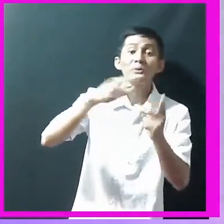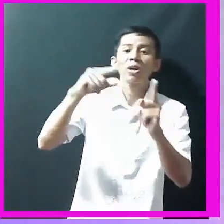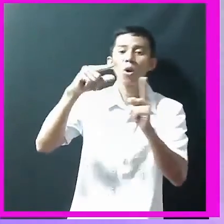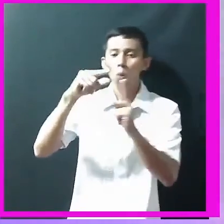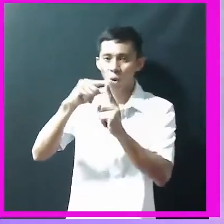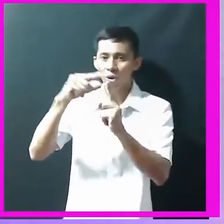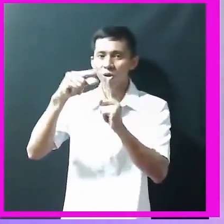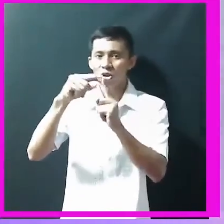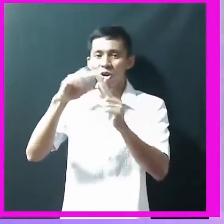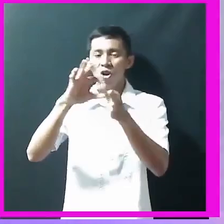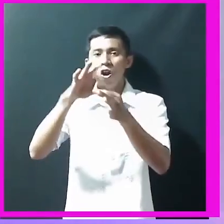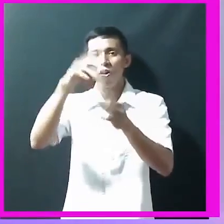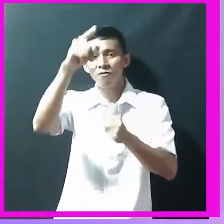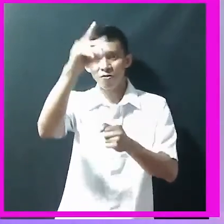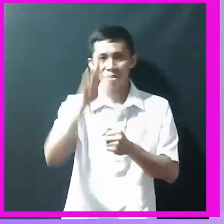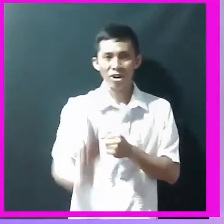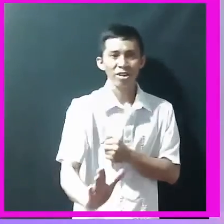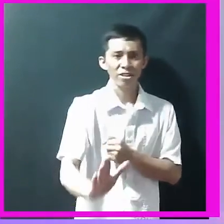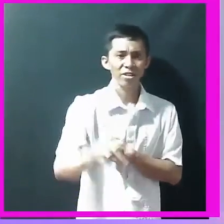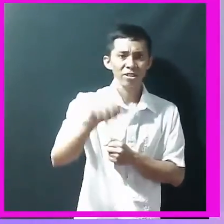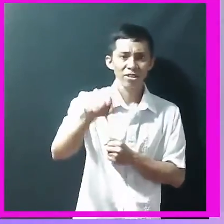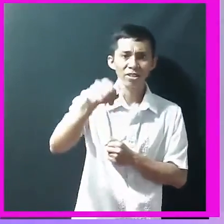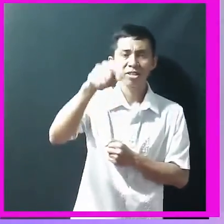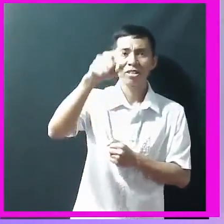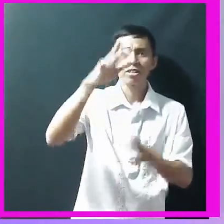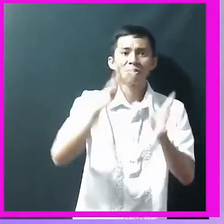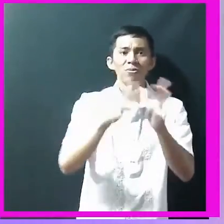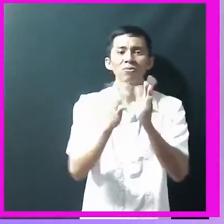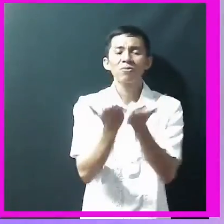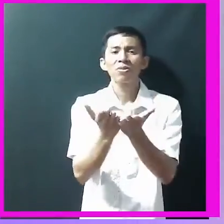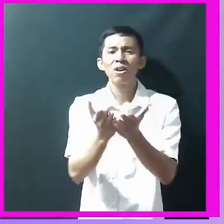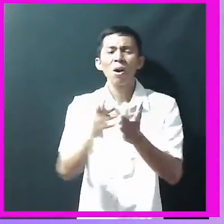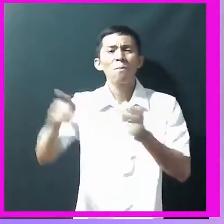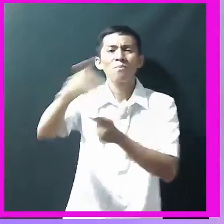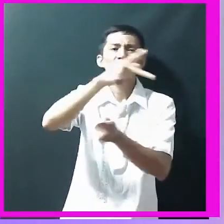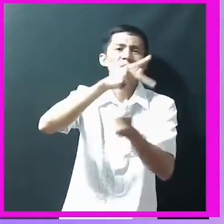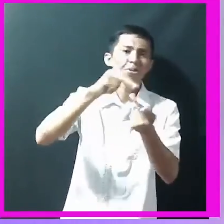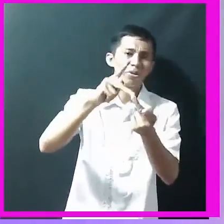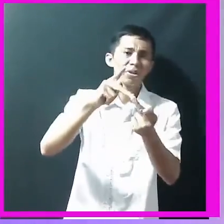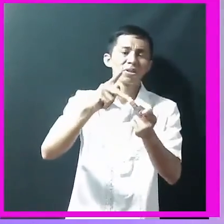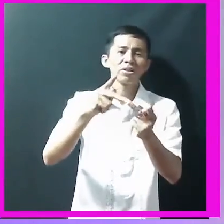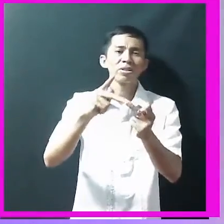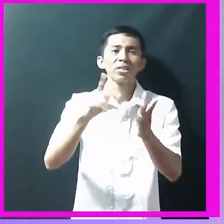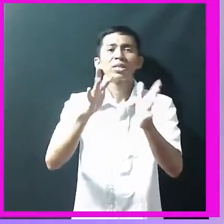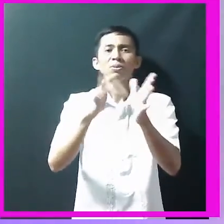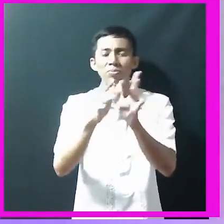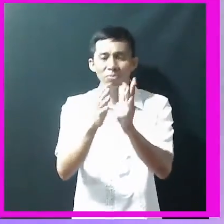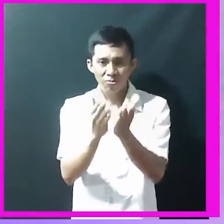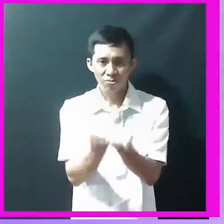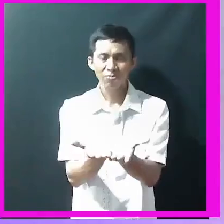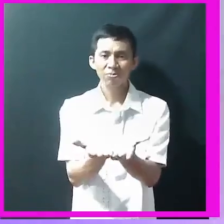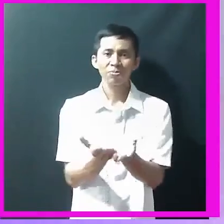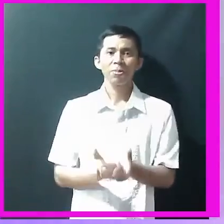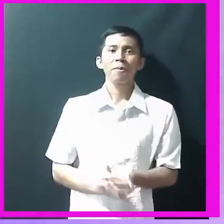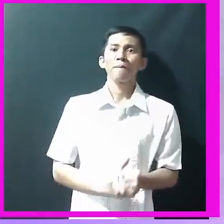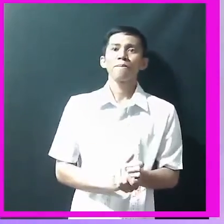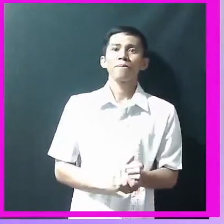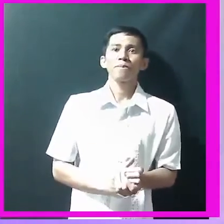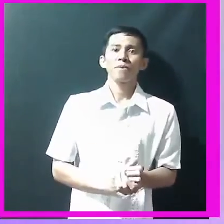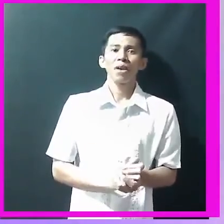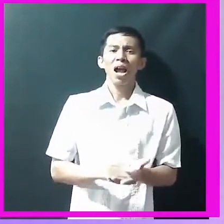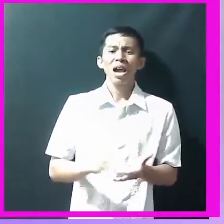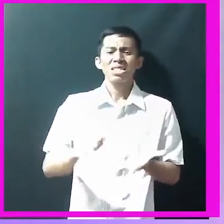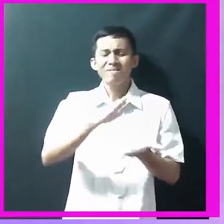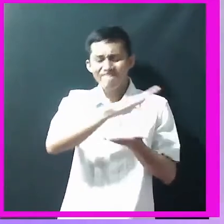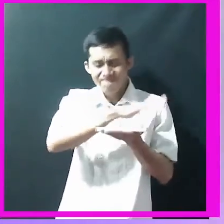Ginoo. The scripture is inspired. The scripture is perfect. And the scriptures are